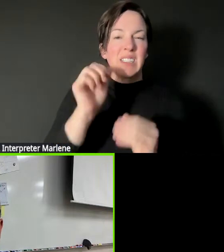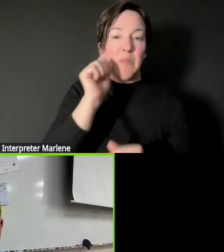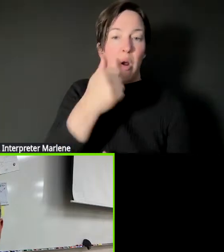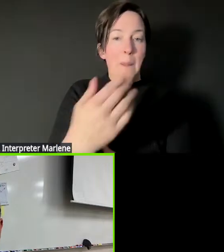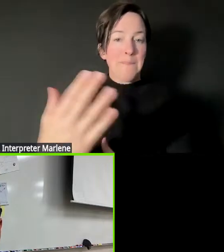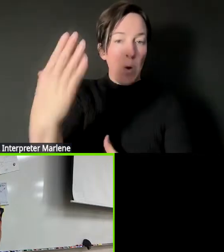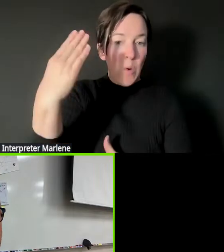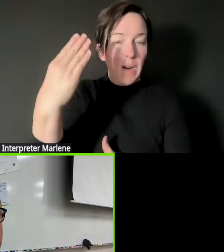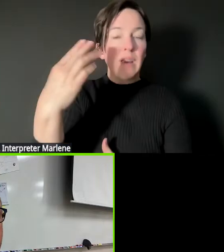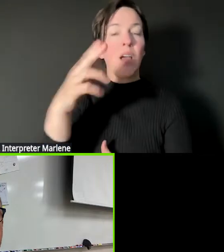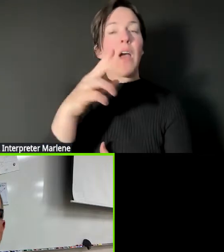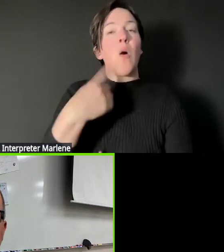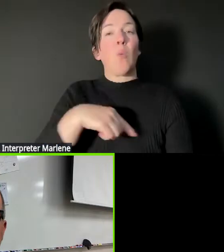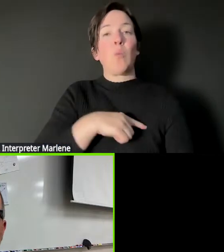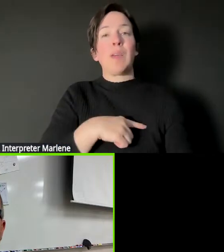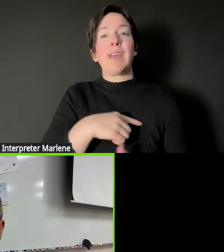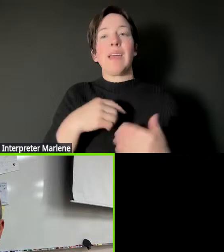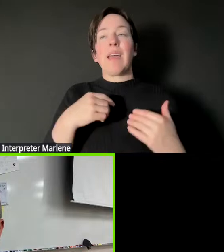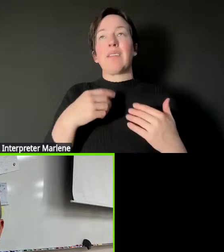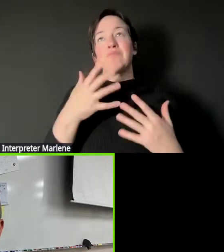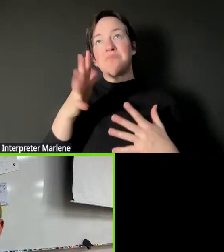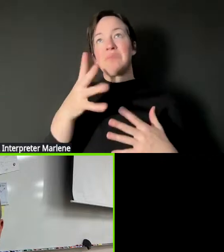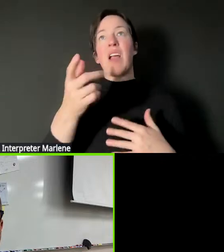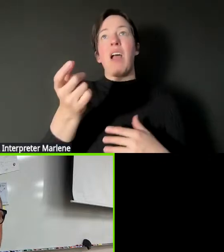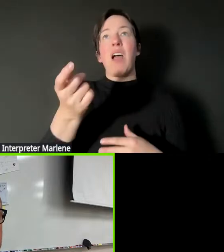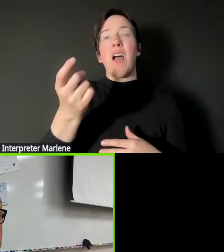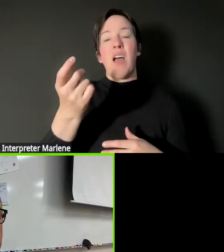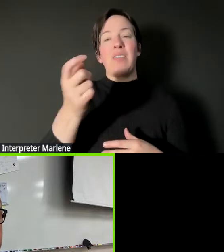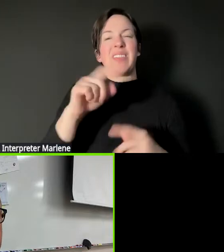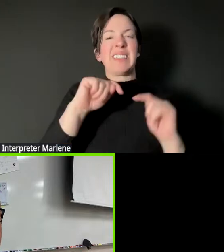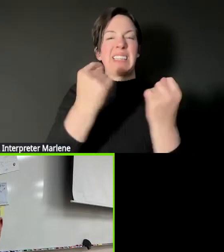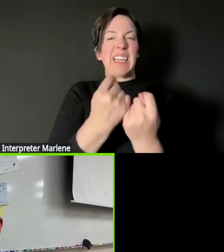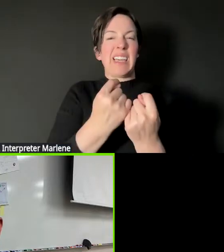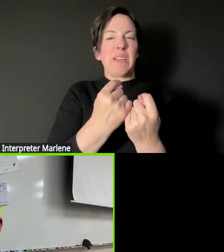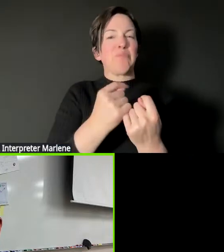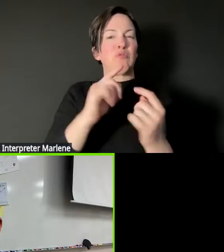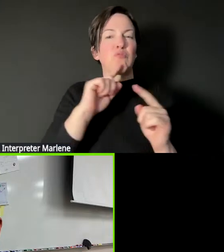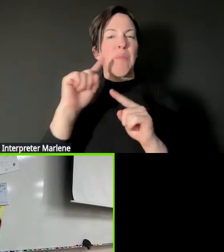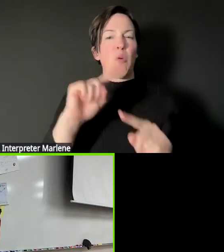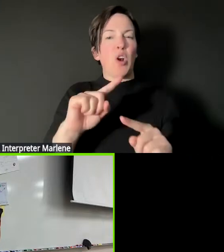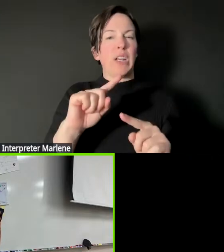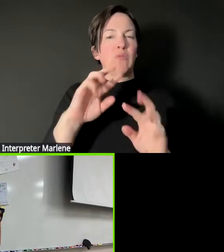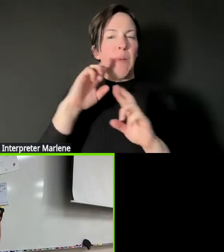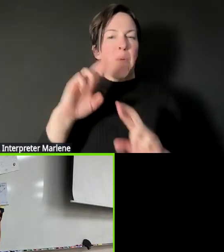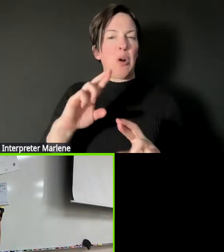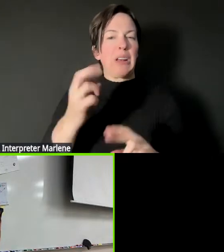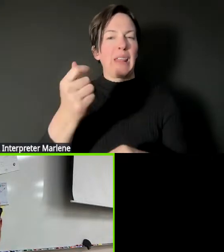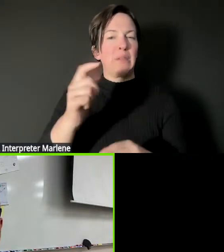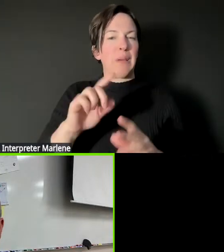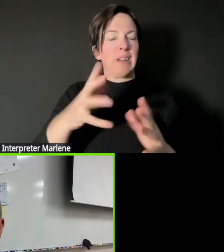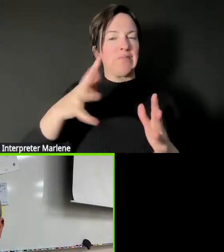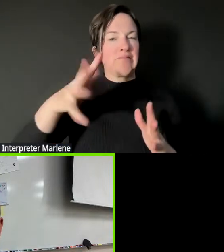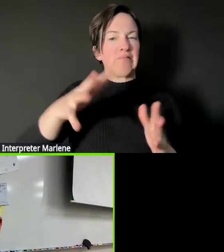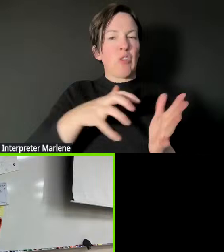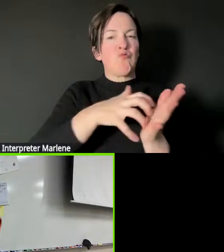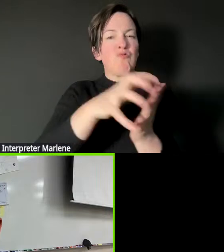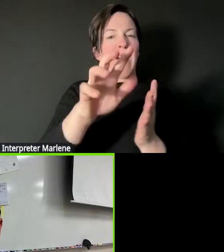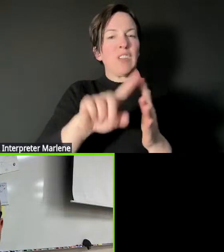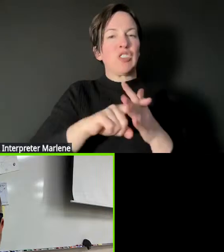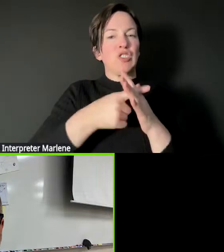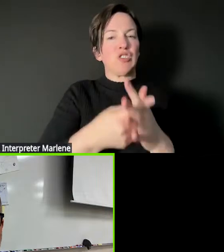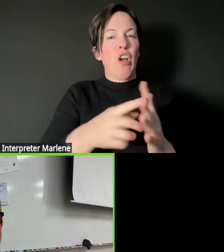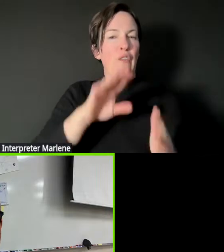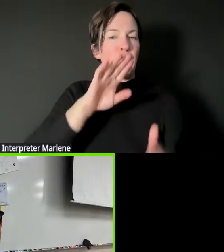morning. We had a bit of the team has reported they've had a bit of a rocky start and a few